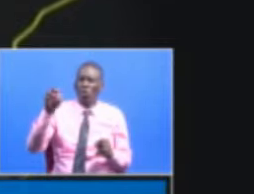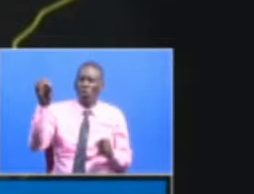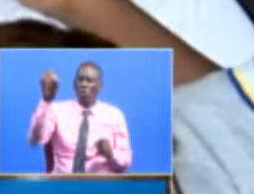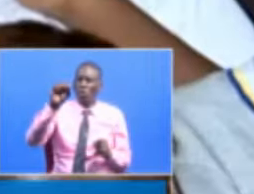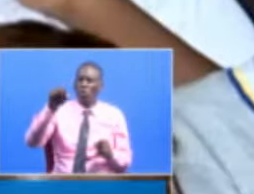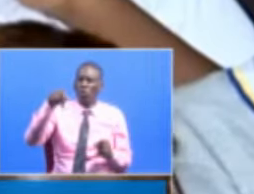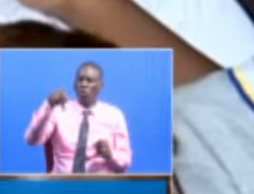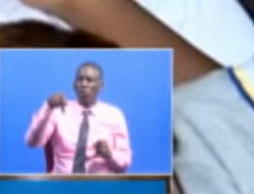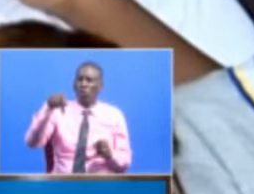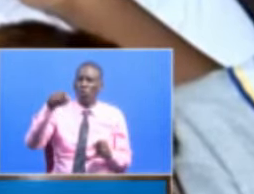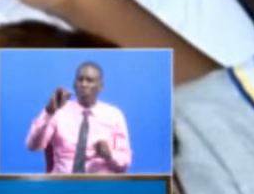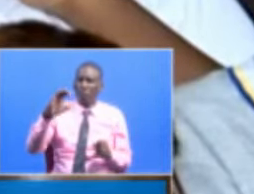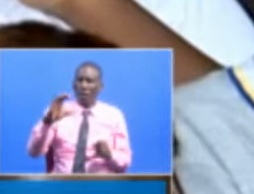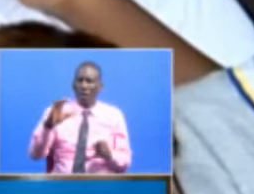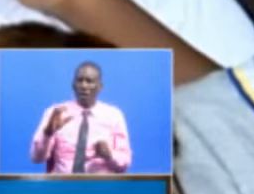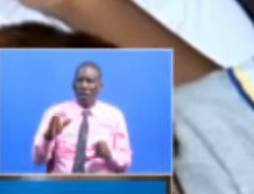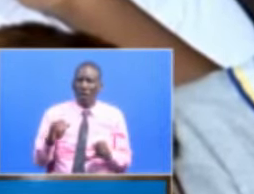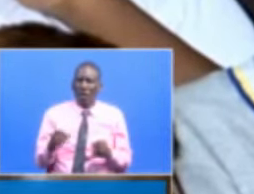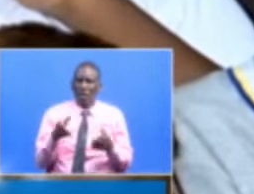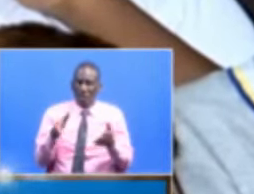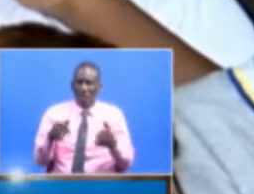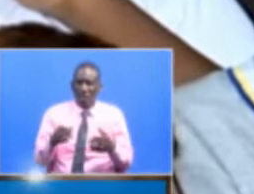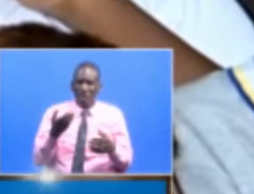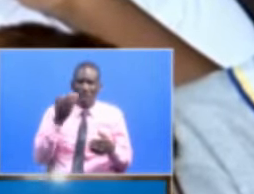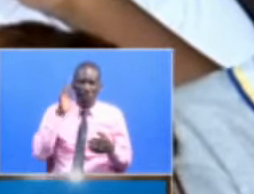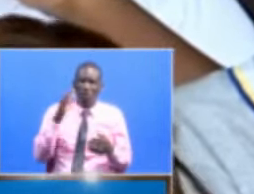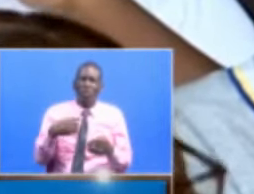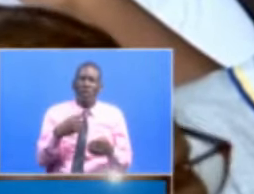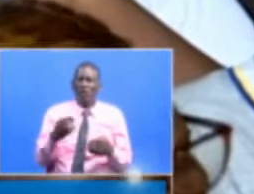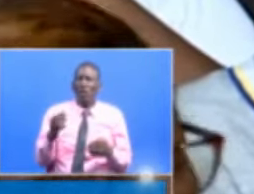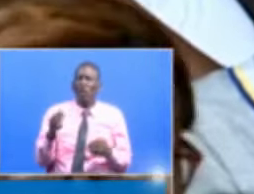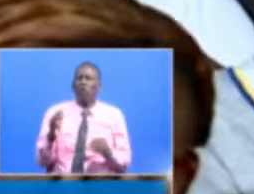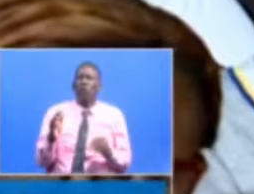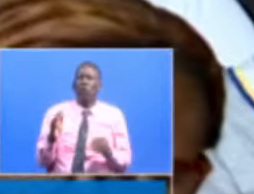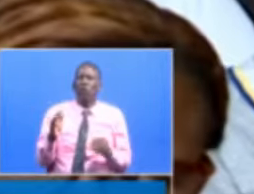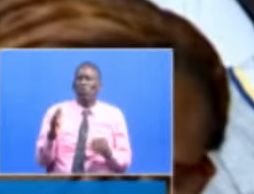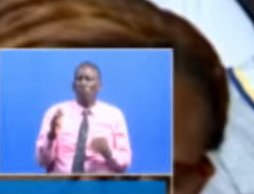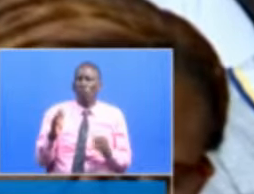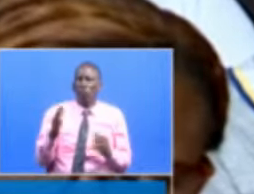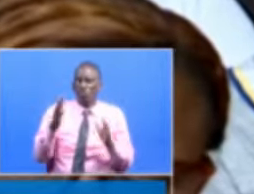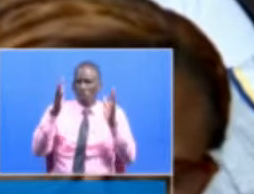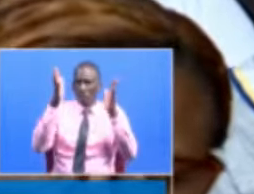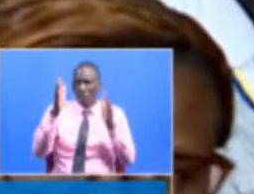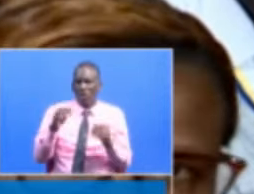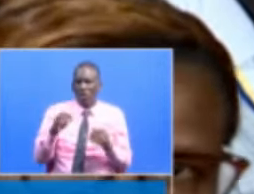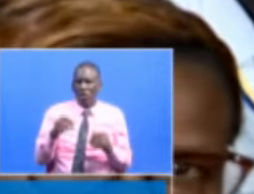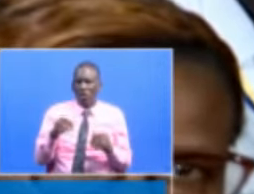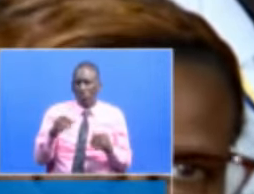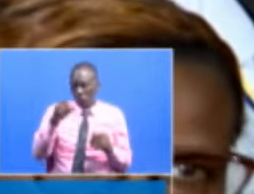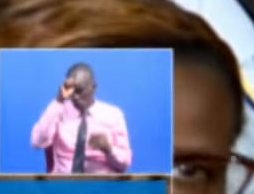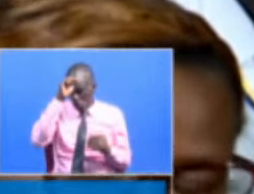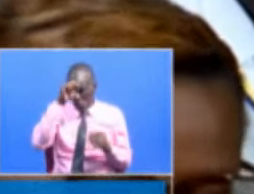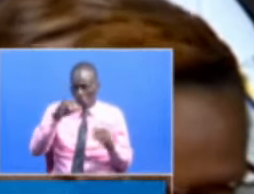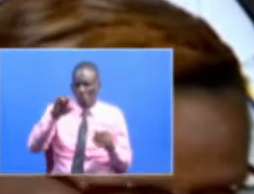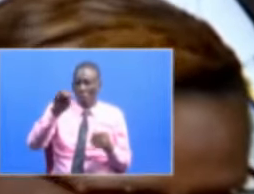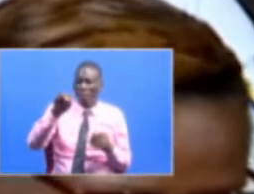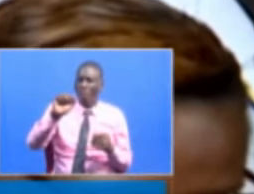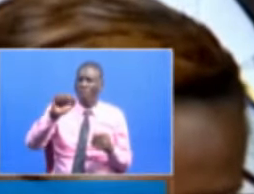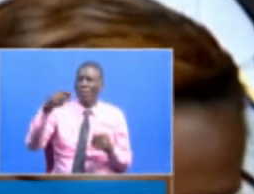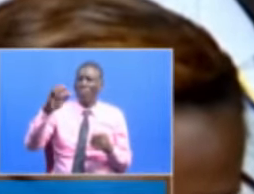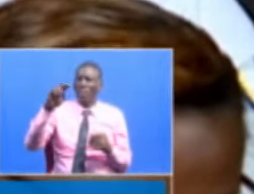Isiolo tunaita msikiti mjinga. Wengine wanaita madenge. Ukitembea sehemu size kama